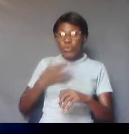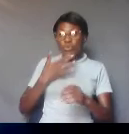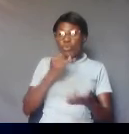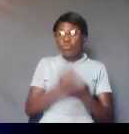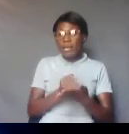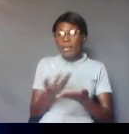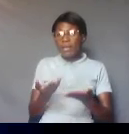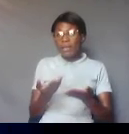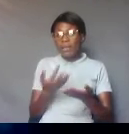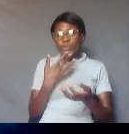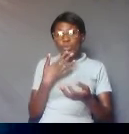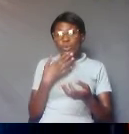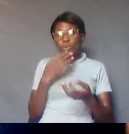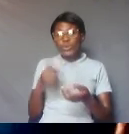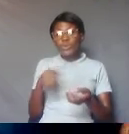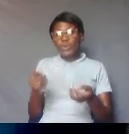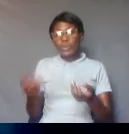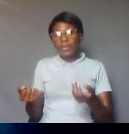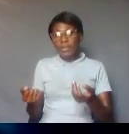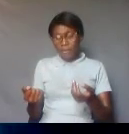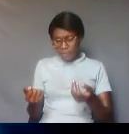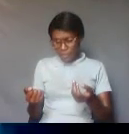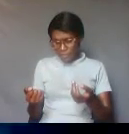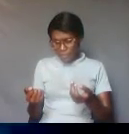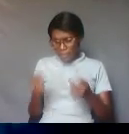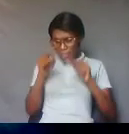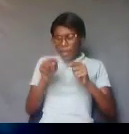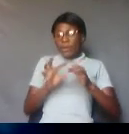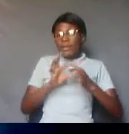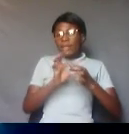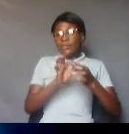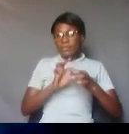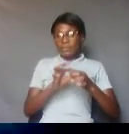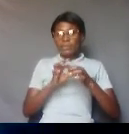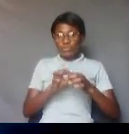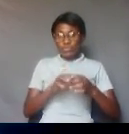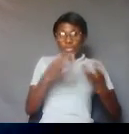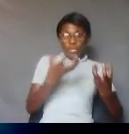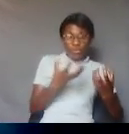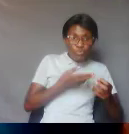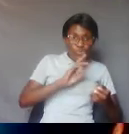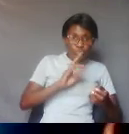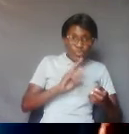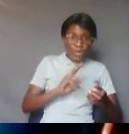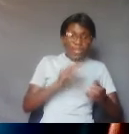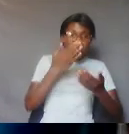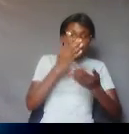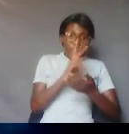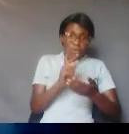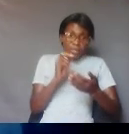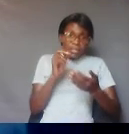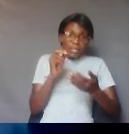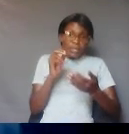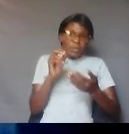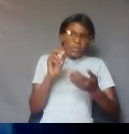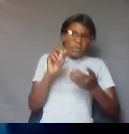the answer of sin, to say somebody has sinned and this is a punishment from God, in a sense, to get this child with a disability or this child